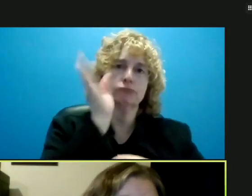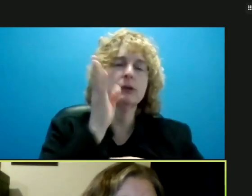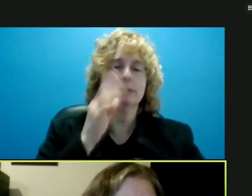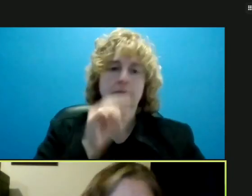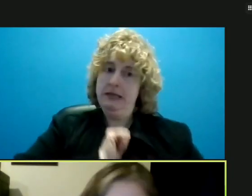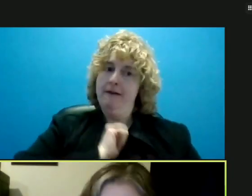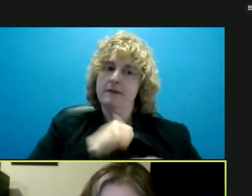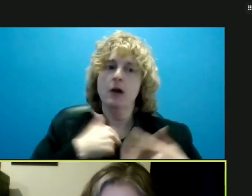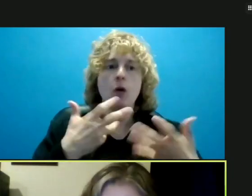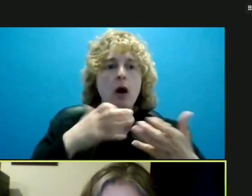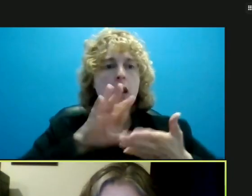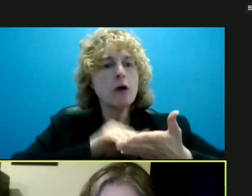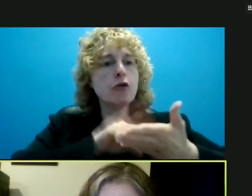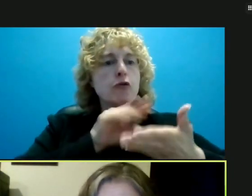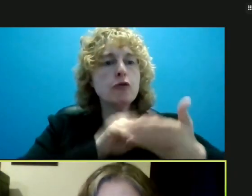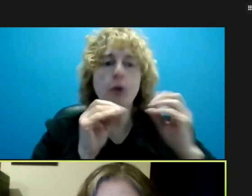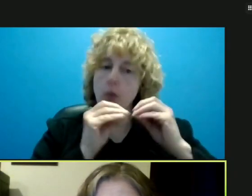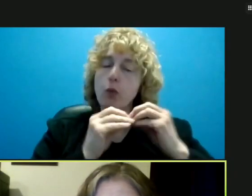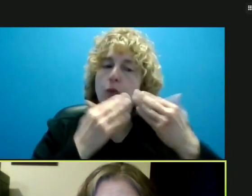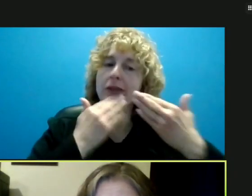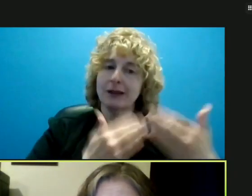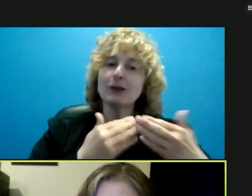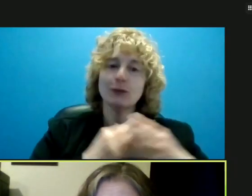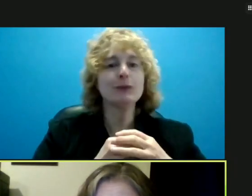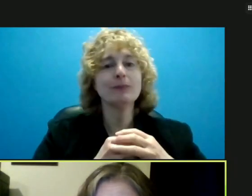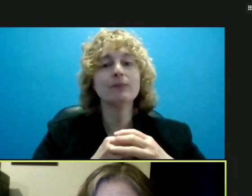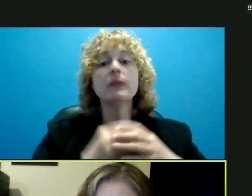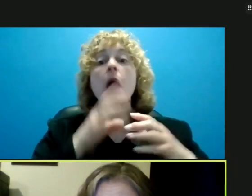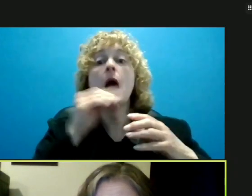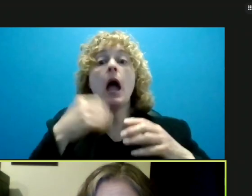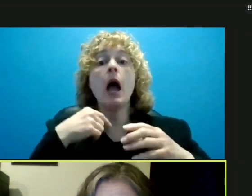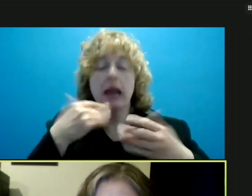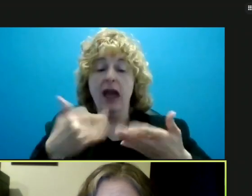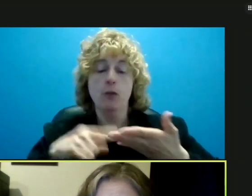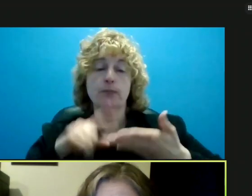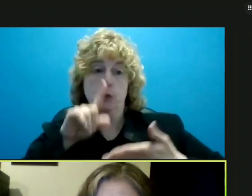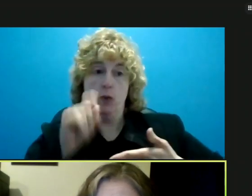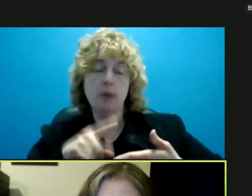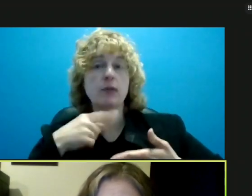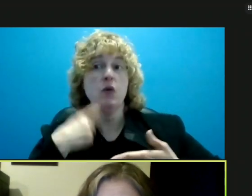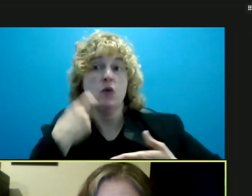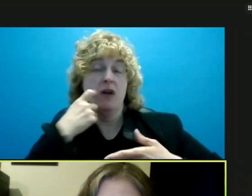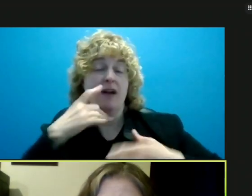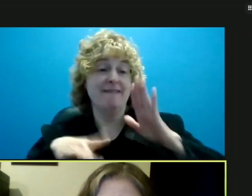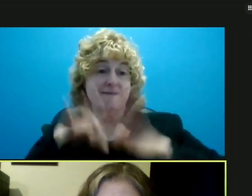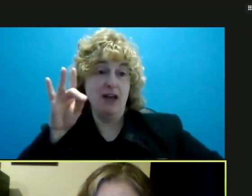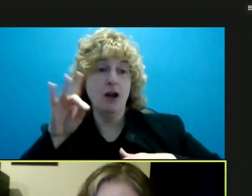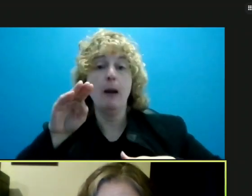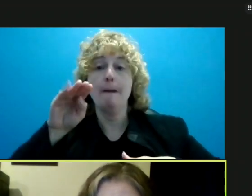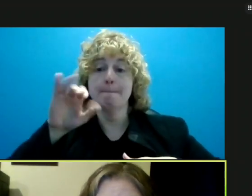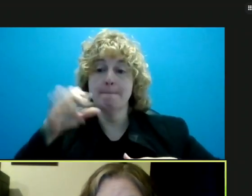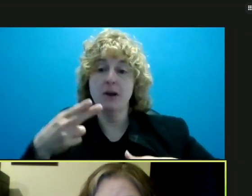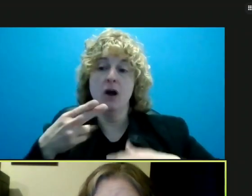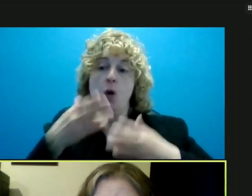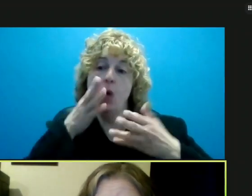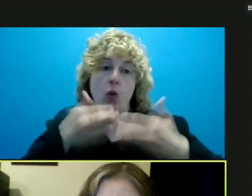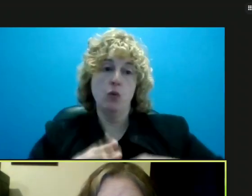learn more. So, thank you. Since we recently found out that Michigan is losing a congressional rep,